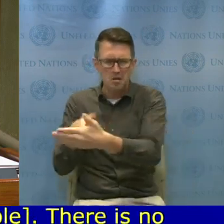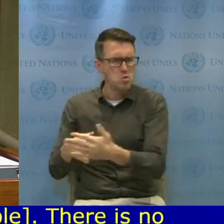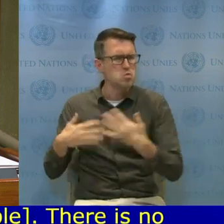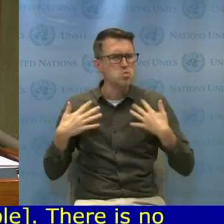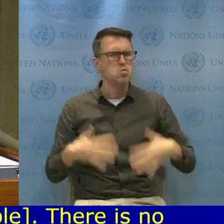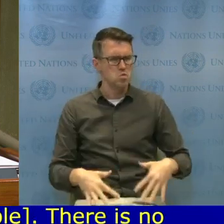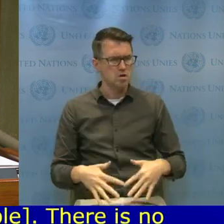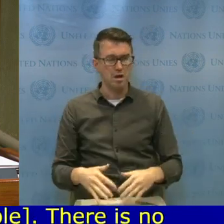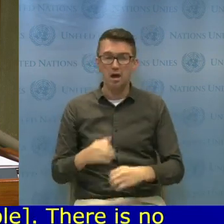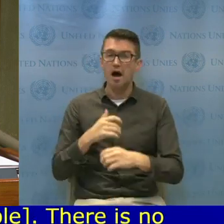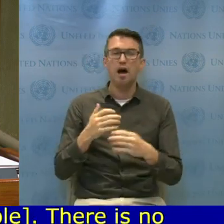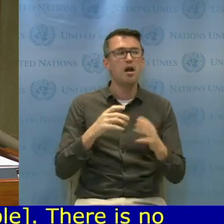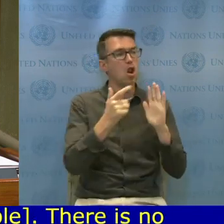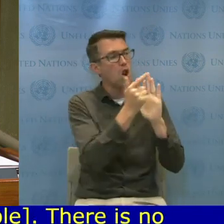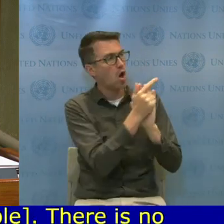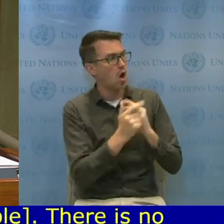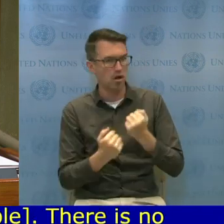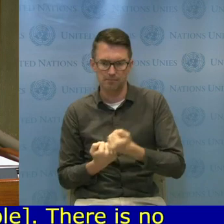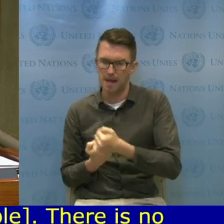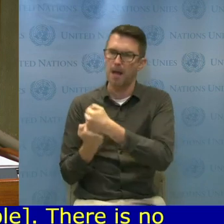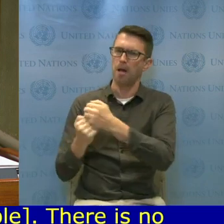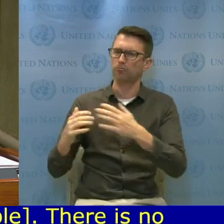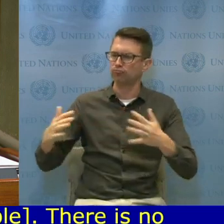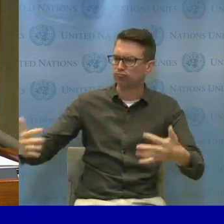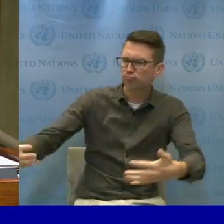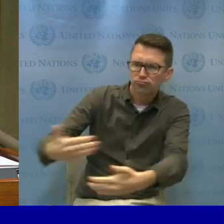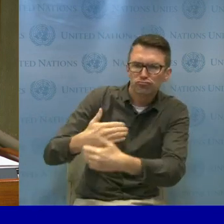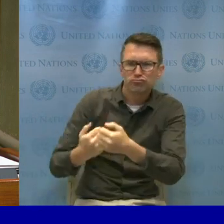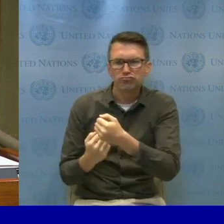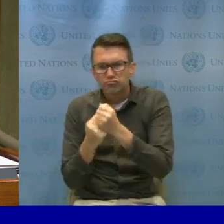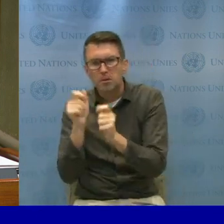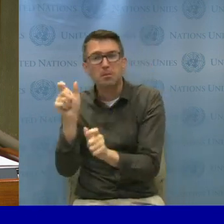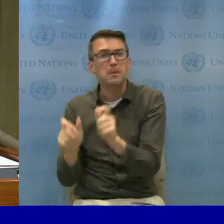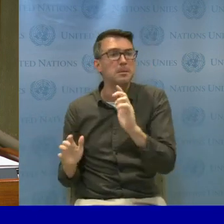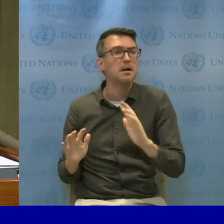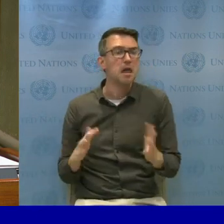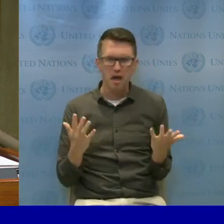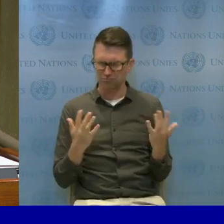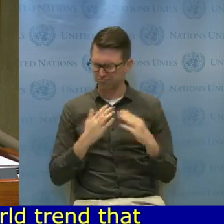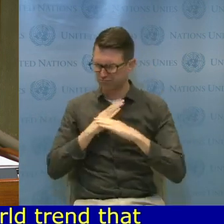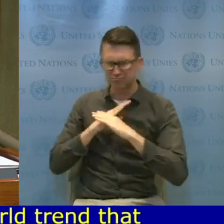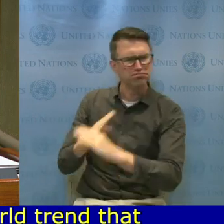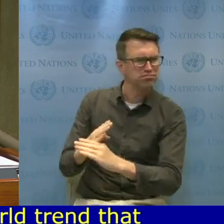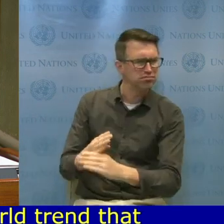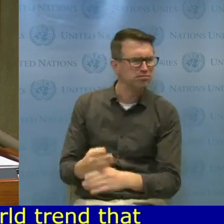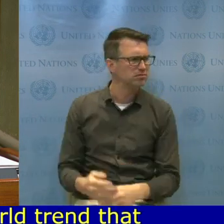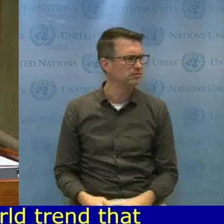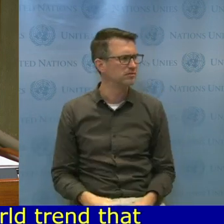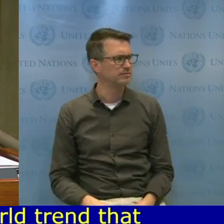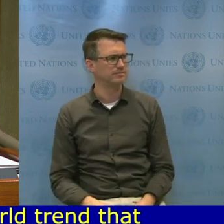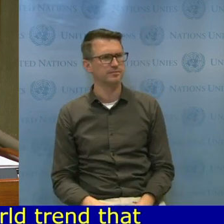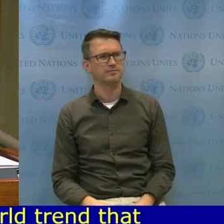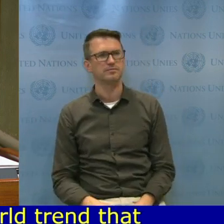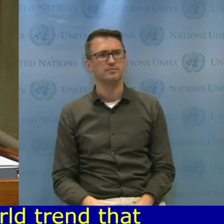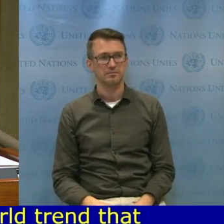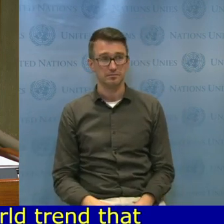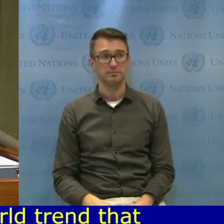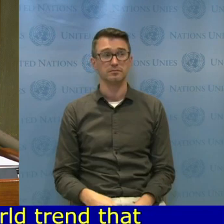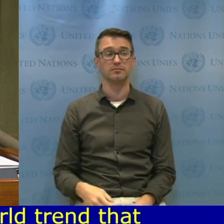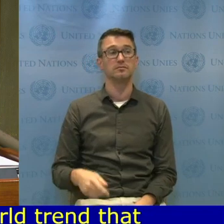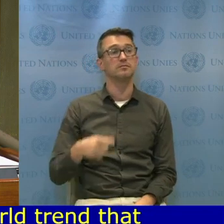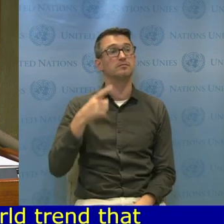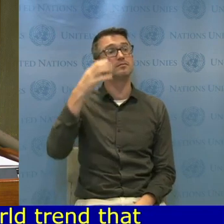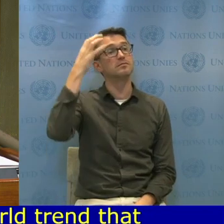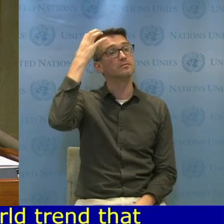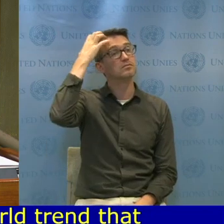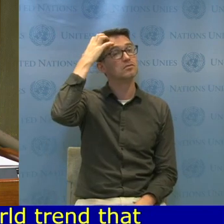the needs of persons with disability as limited to the need of four medications alone. All effort, energy, human